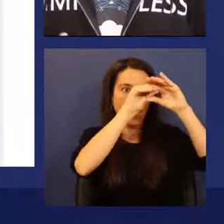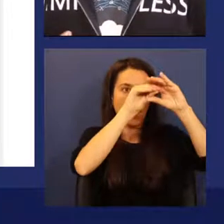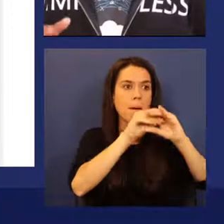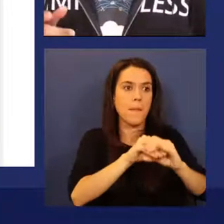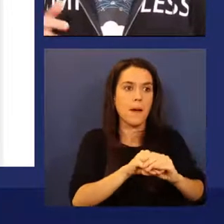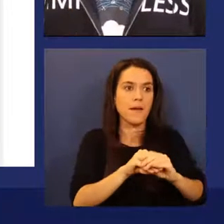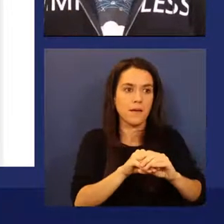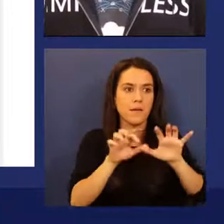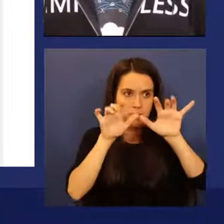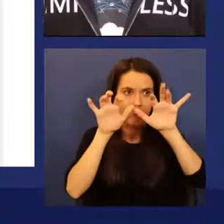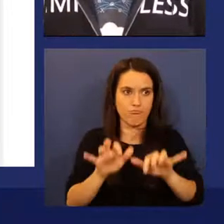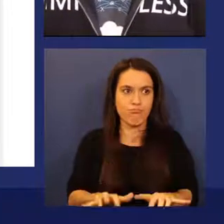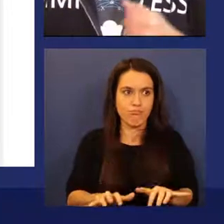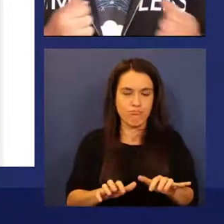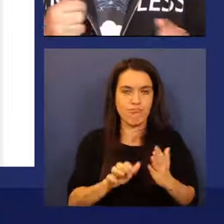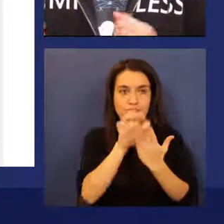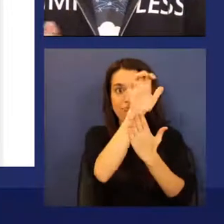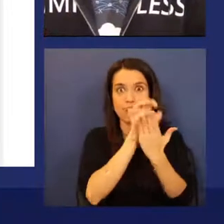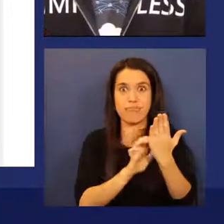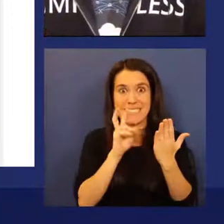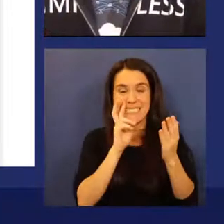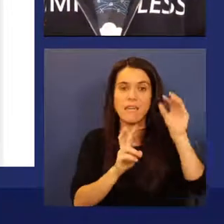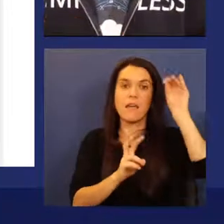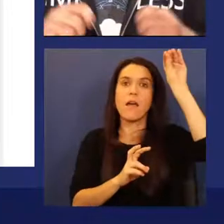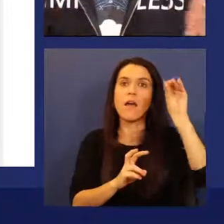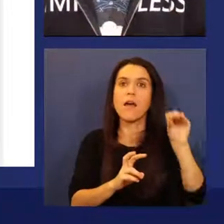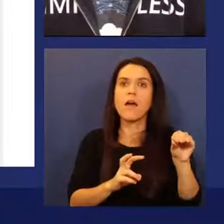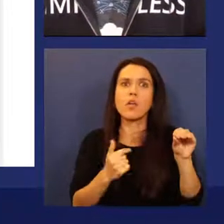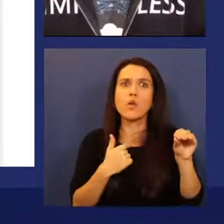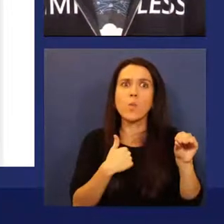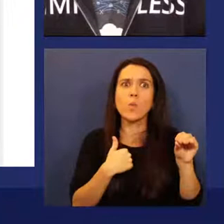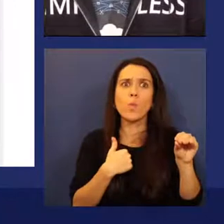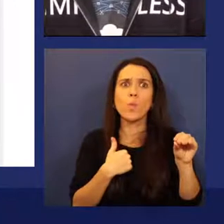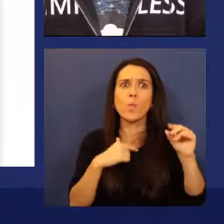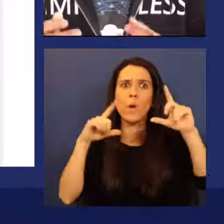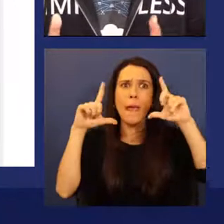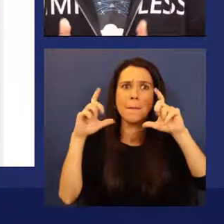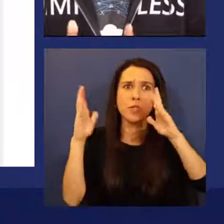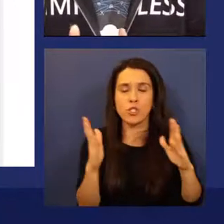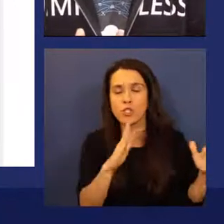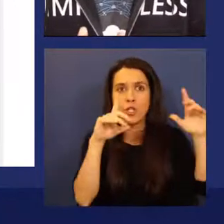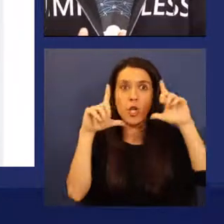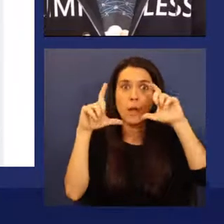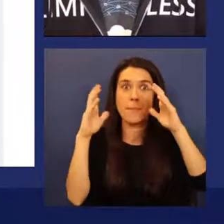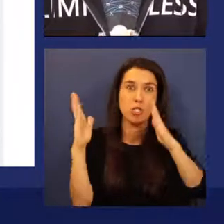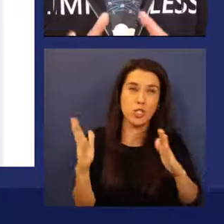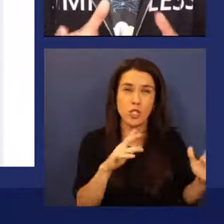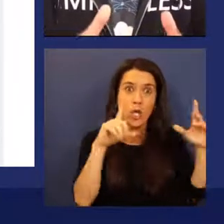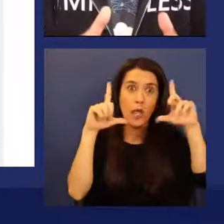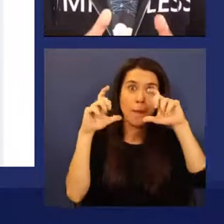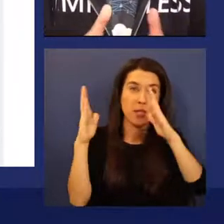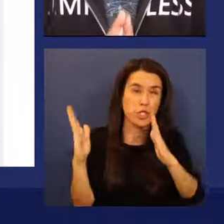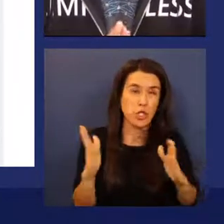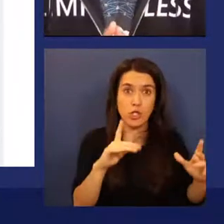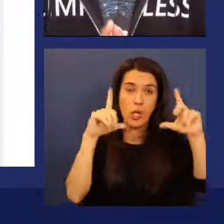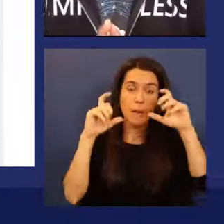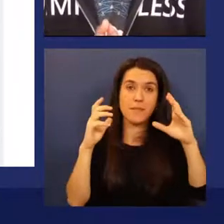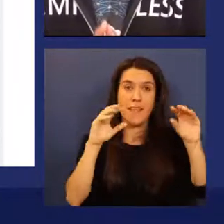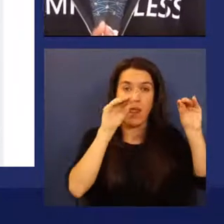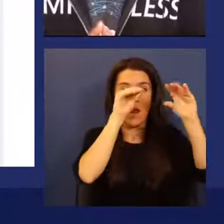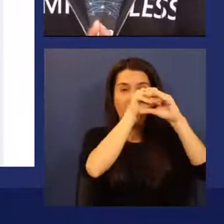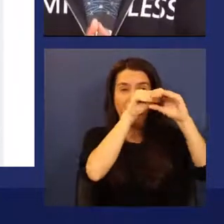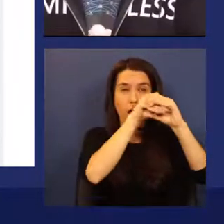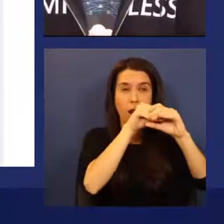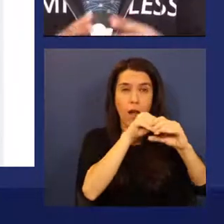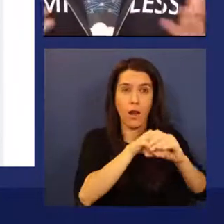going out to Bing Image Search and you're pulling images one by one and creating this repository and then inputting it into the